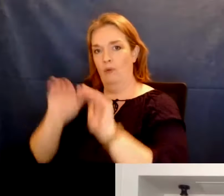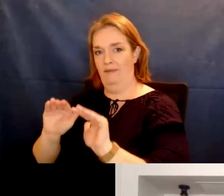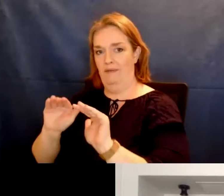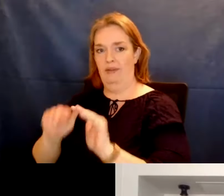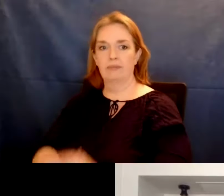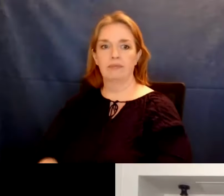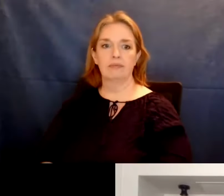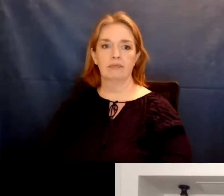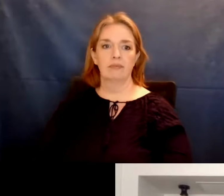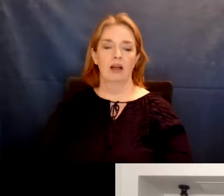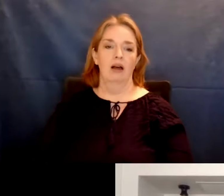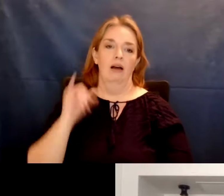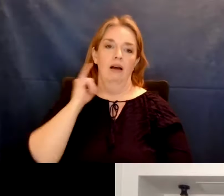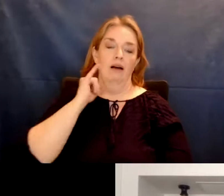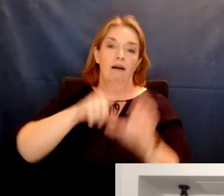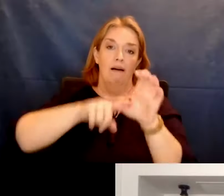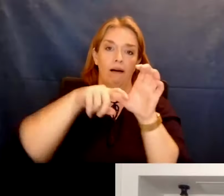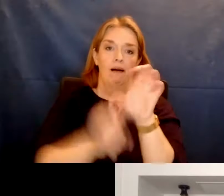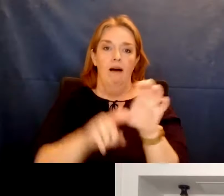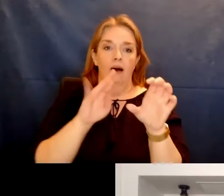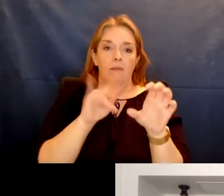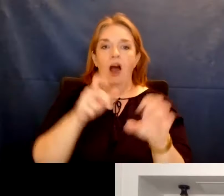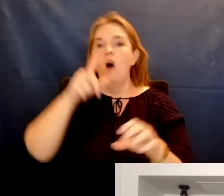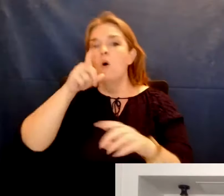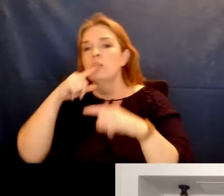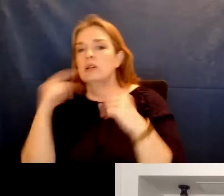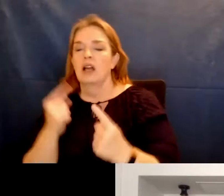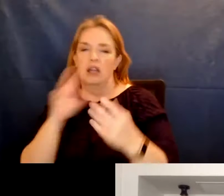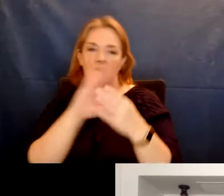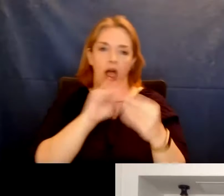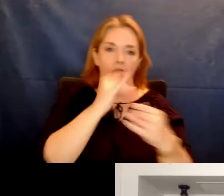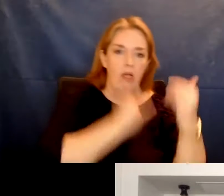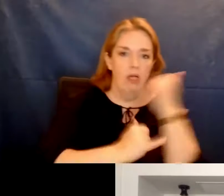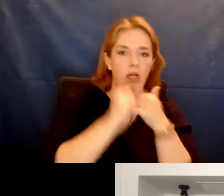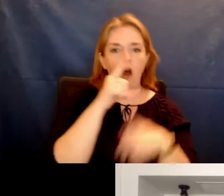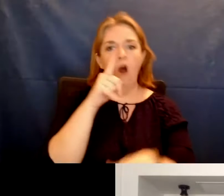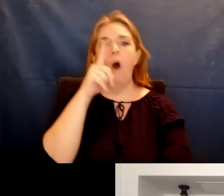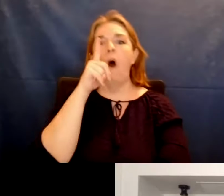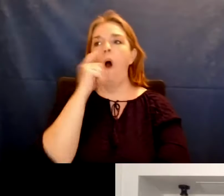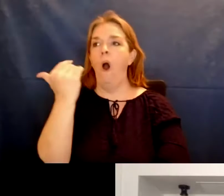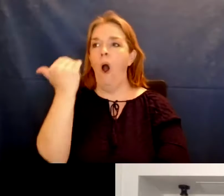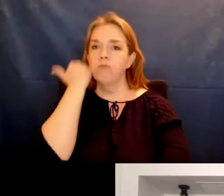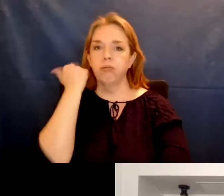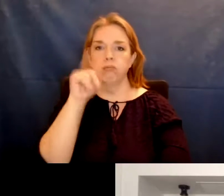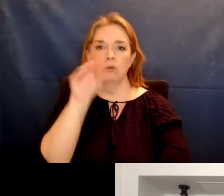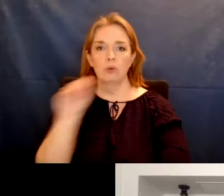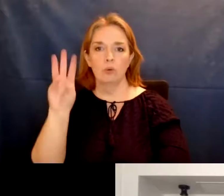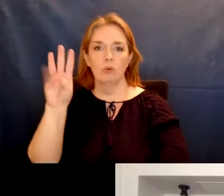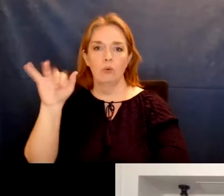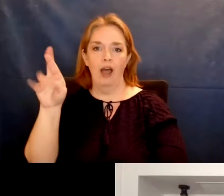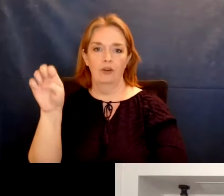Hung minds, who sinning, tales go wrong, who bit the trustful zoo the wire.